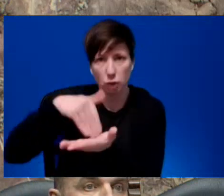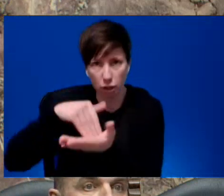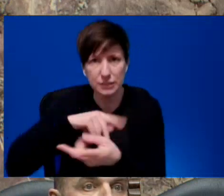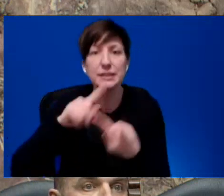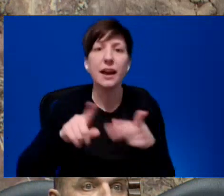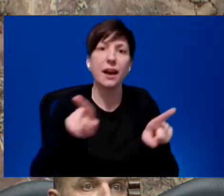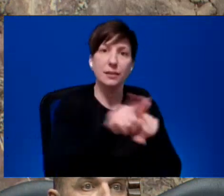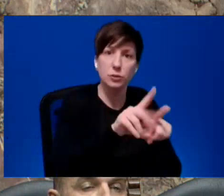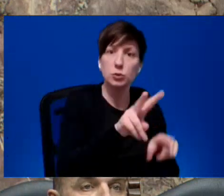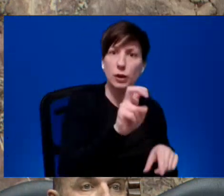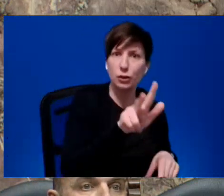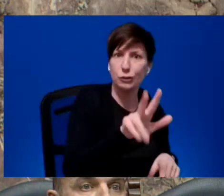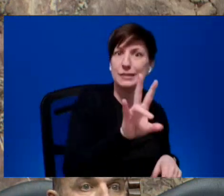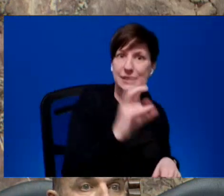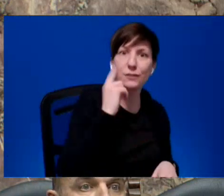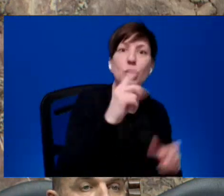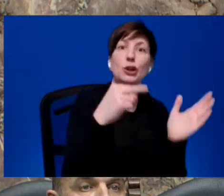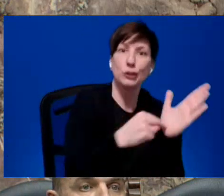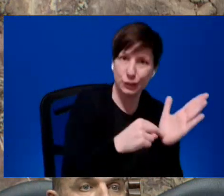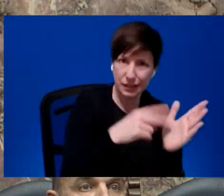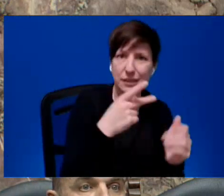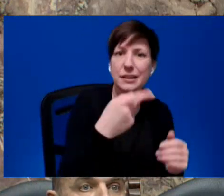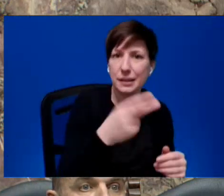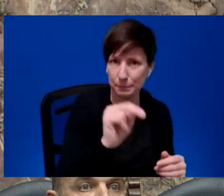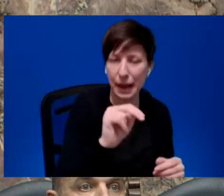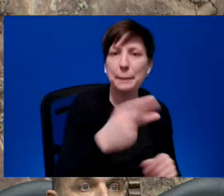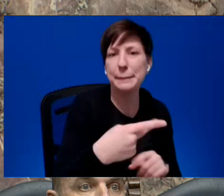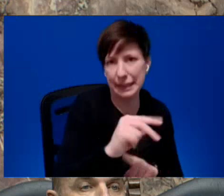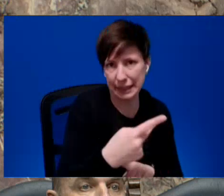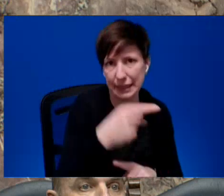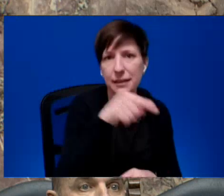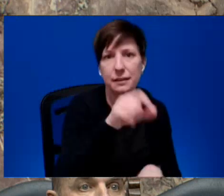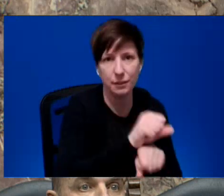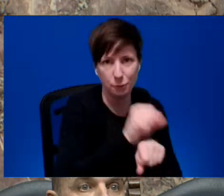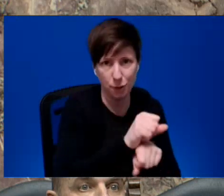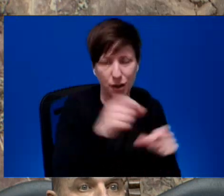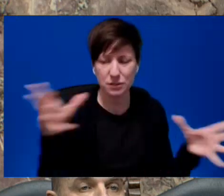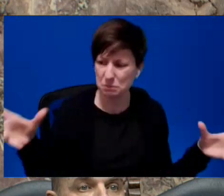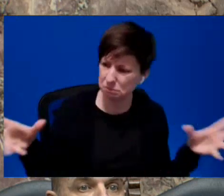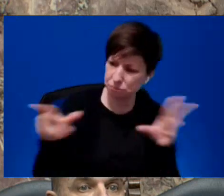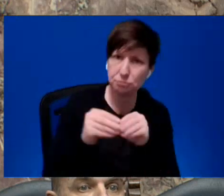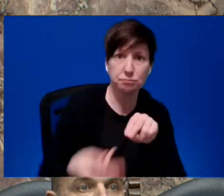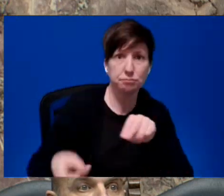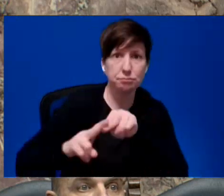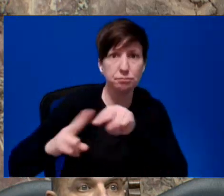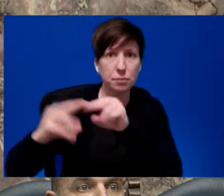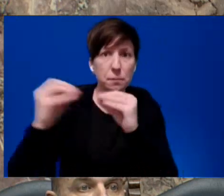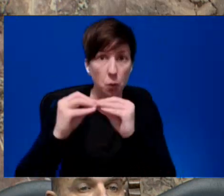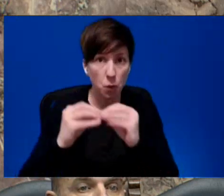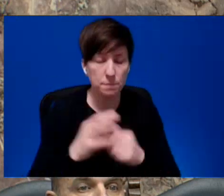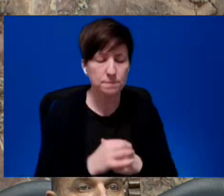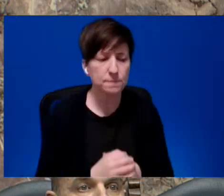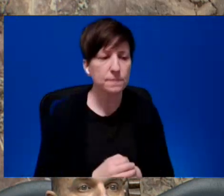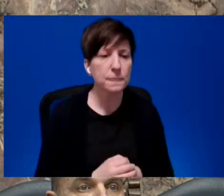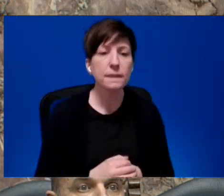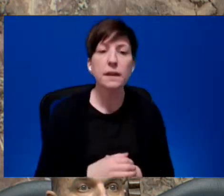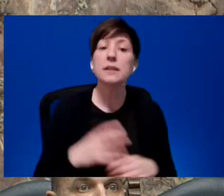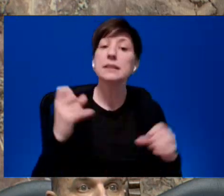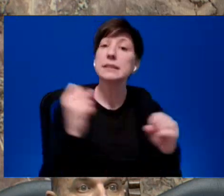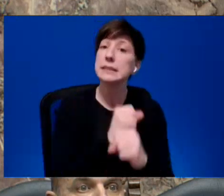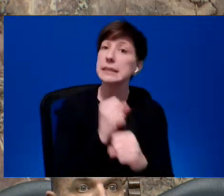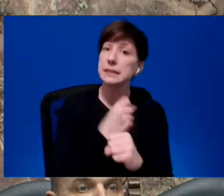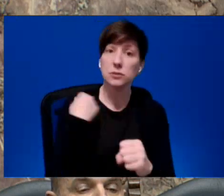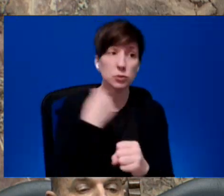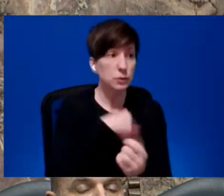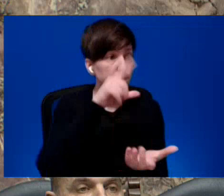than 200,000 people today, Honourable Speaker. There are fewer people, according to the statistics that are widely used in this House and the media and